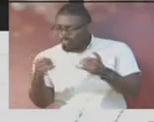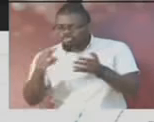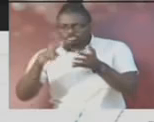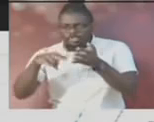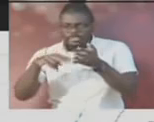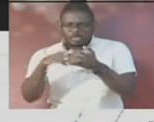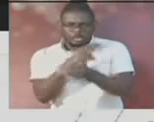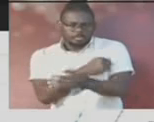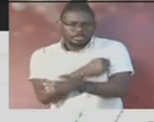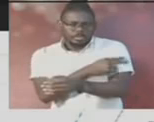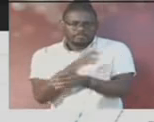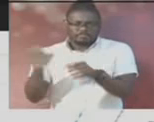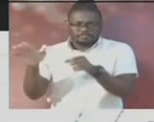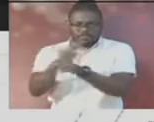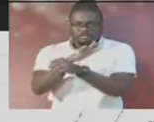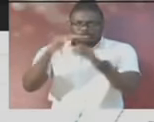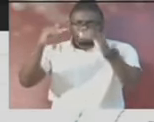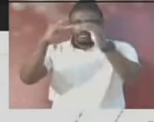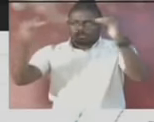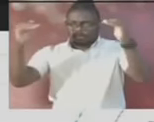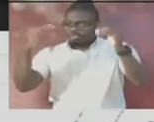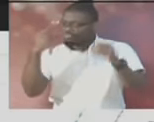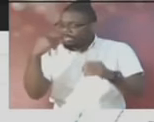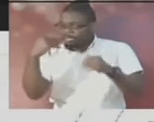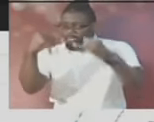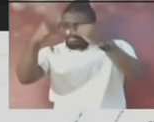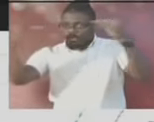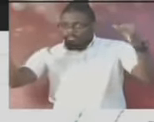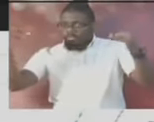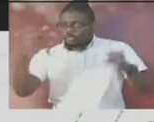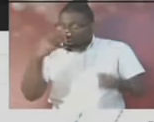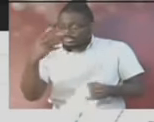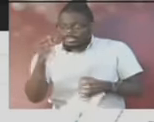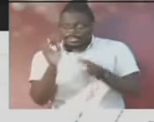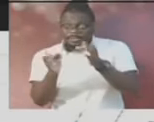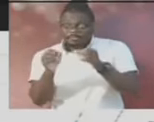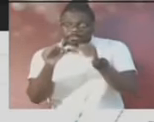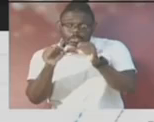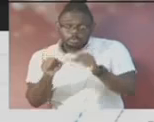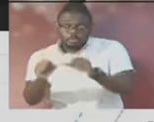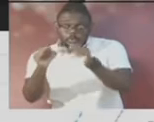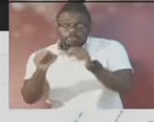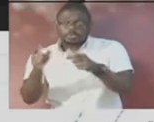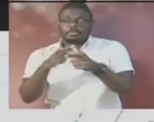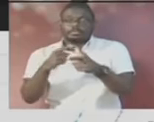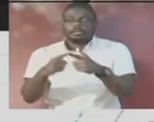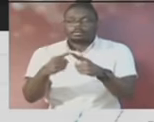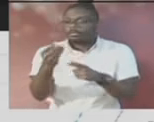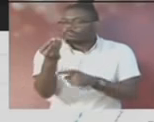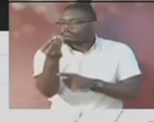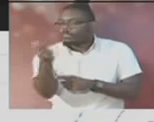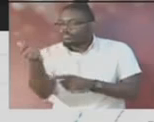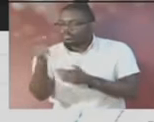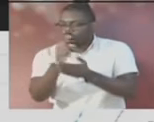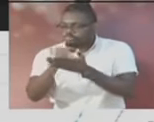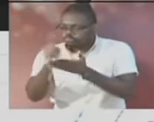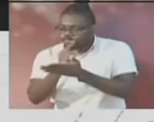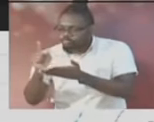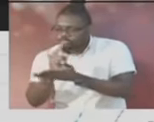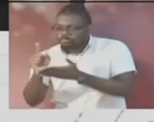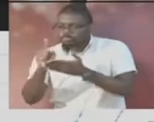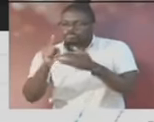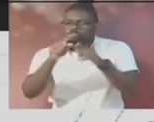hospital occupancy off the right-hand axis, and the projected numbers of cases, whether active or new,